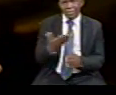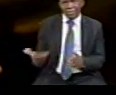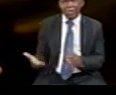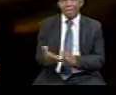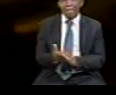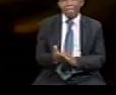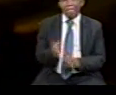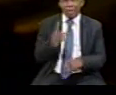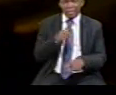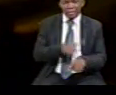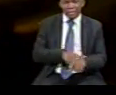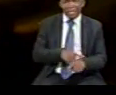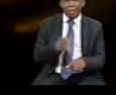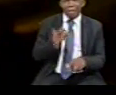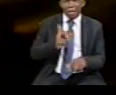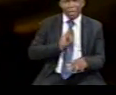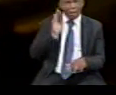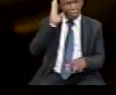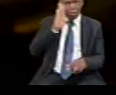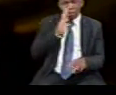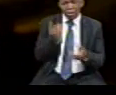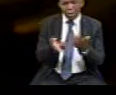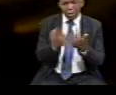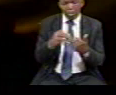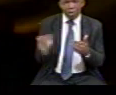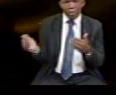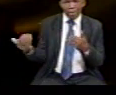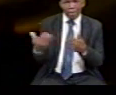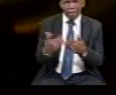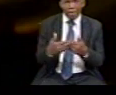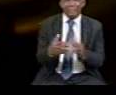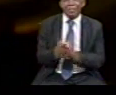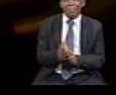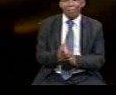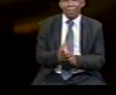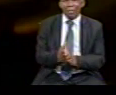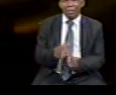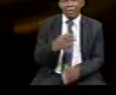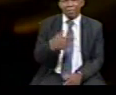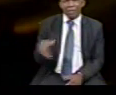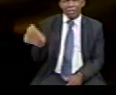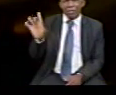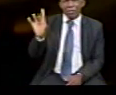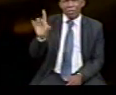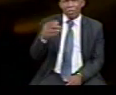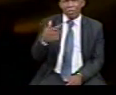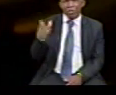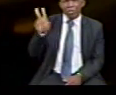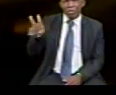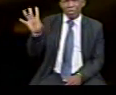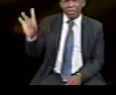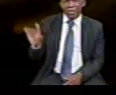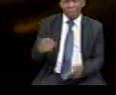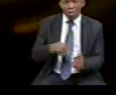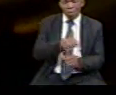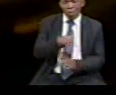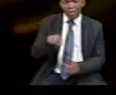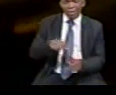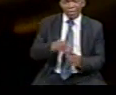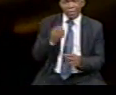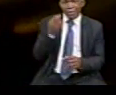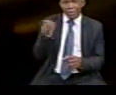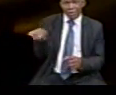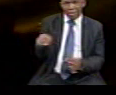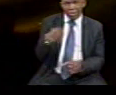time of my coming back is drawing near. And he says, verse 28 again, and when these things begin to come to pass,